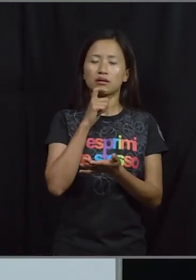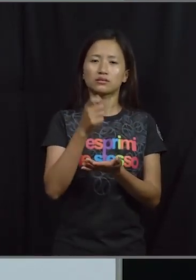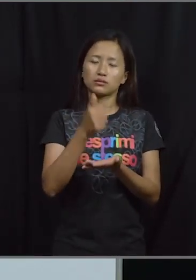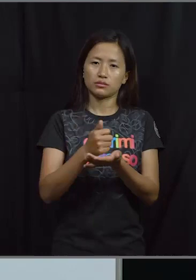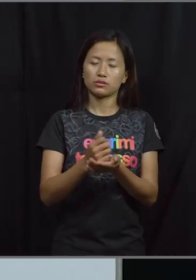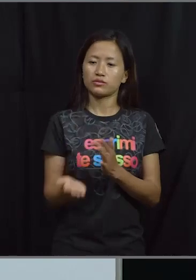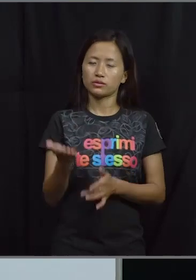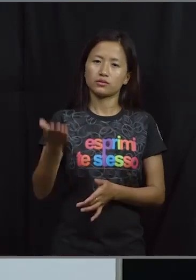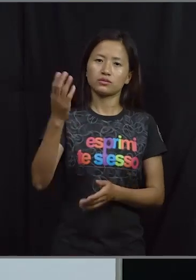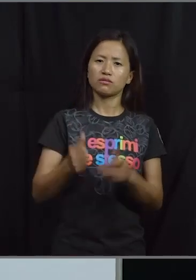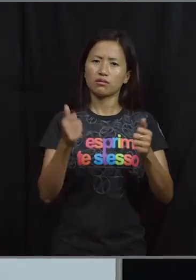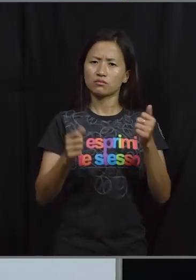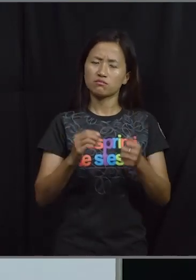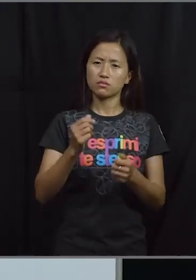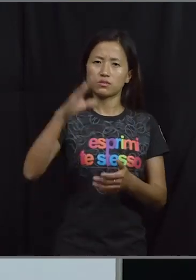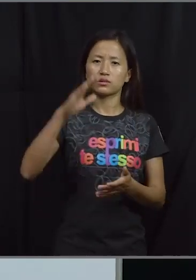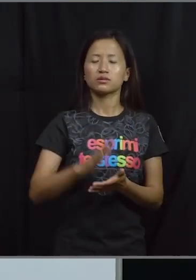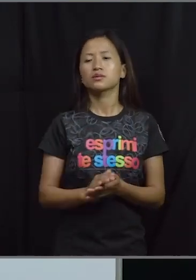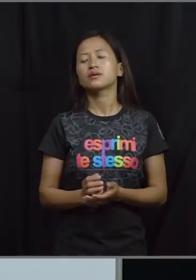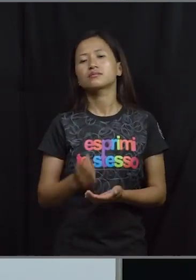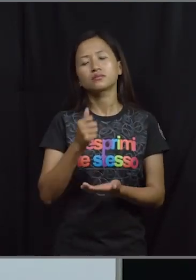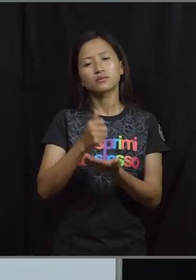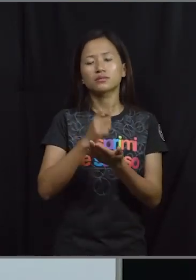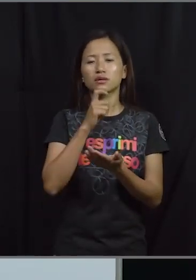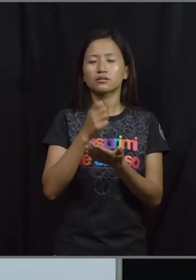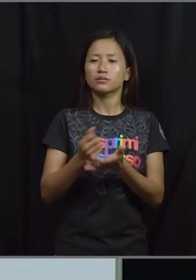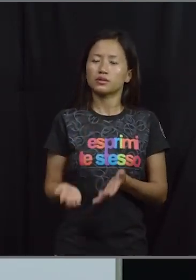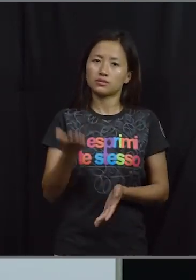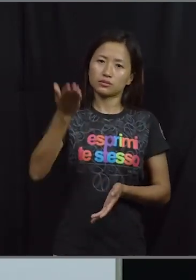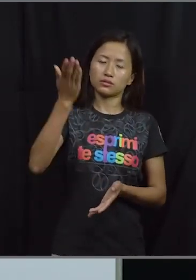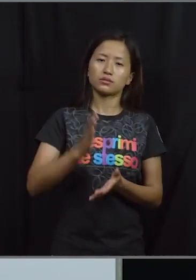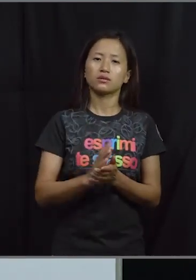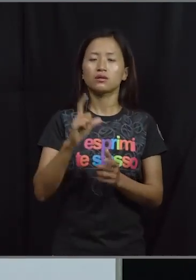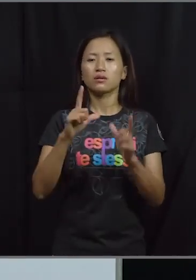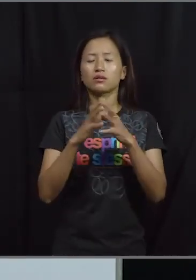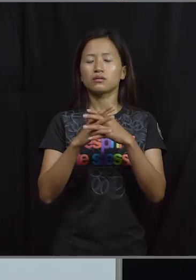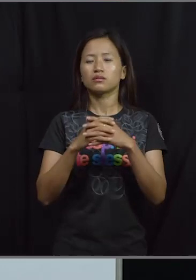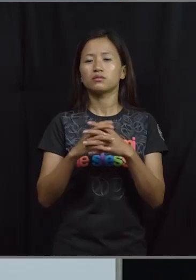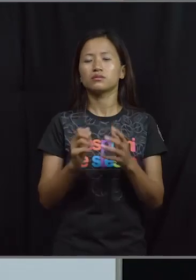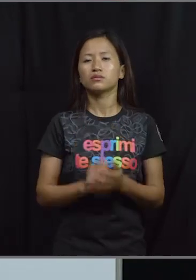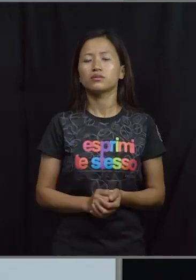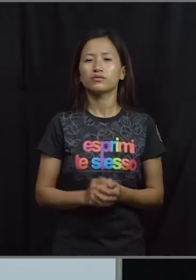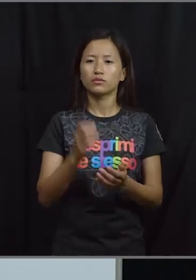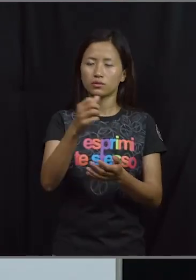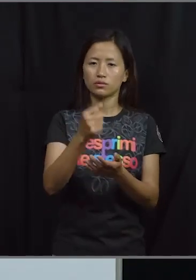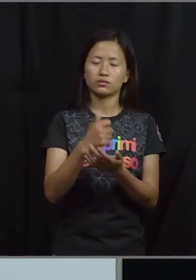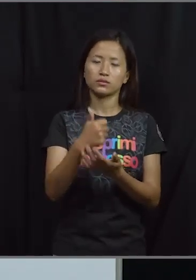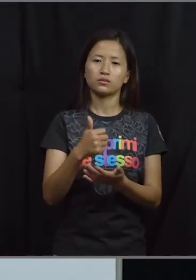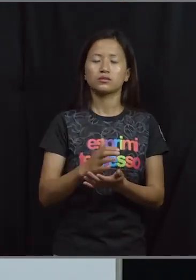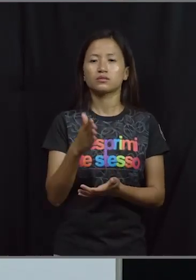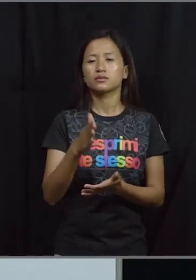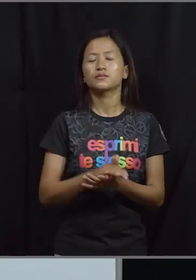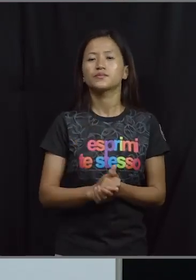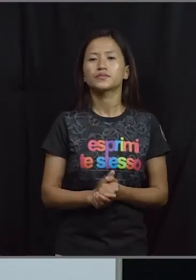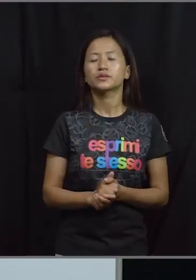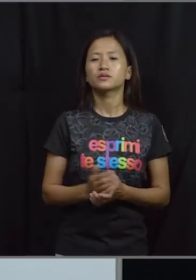all these expensive cars rises, demand increases. In this situation, law of demand does not hold good. Why? Because law of demand